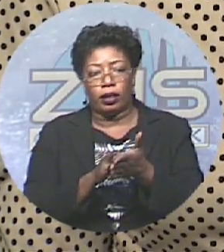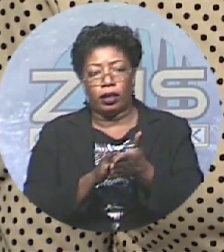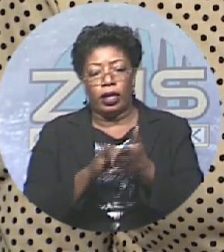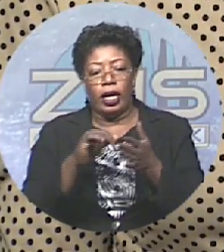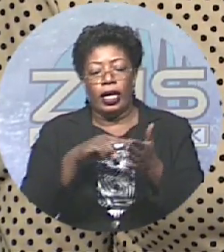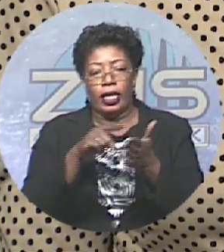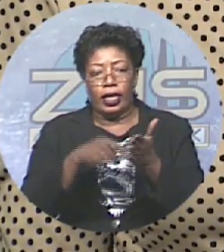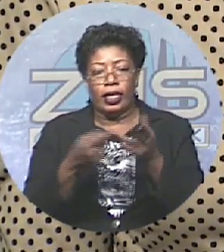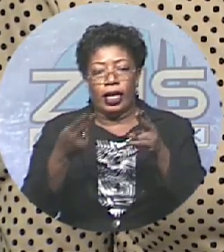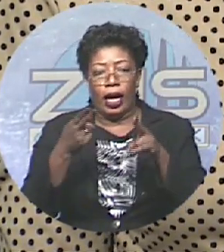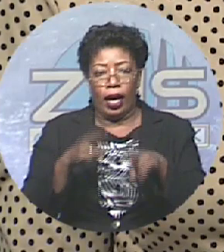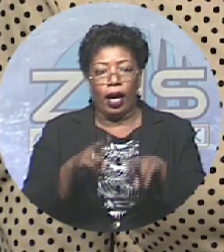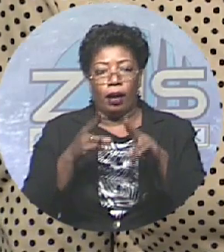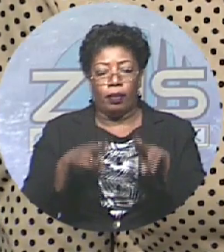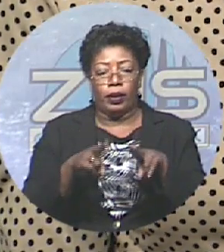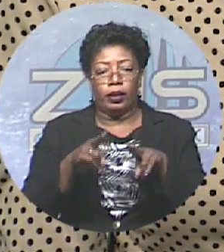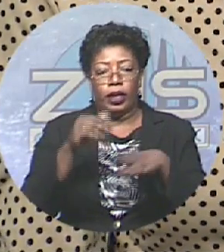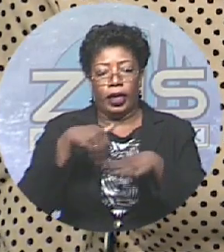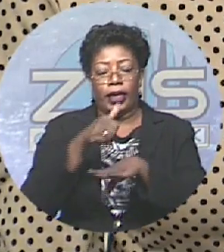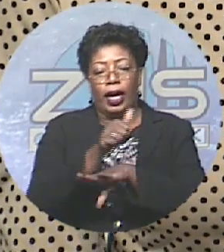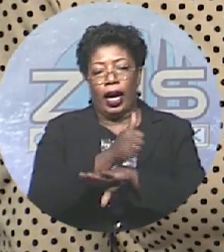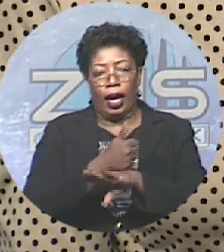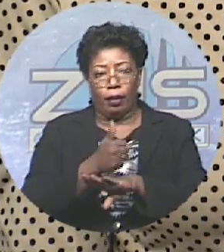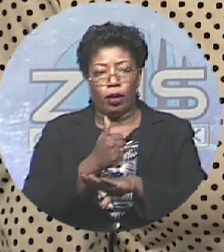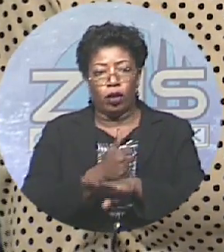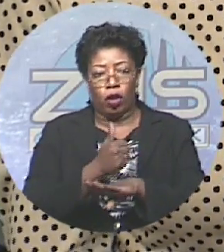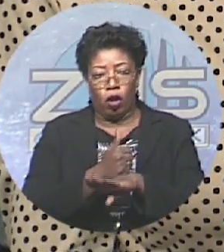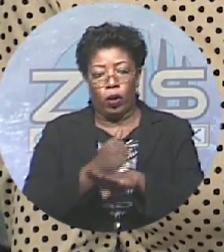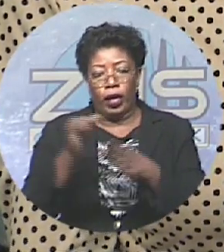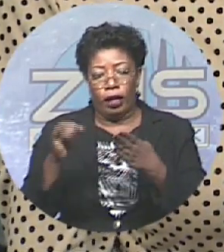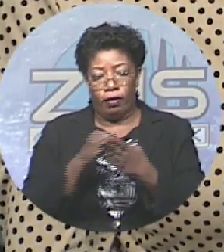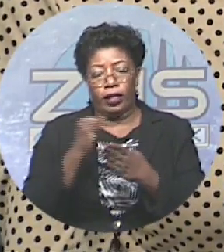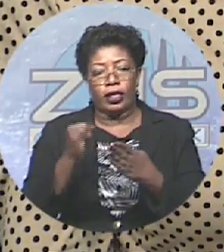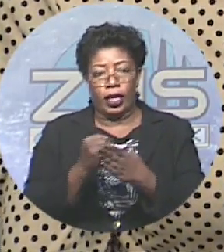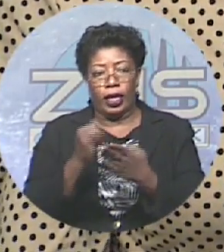incident took place on Don McQuay Boulevard in Abaco. Investigations are ongoing.